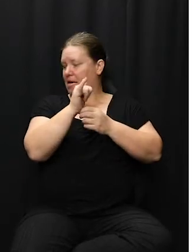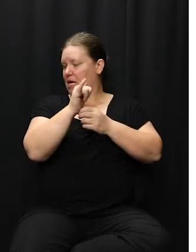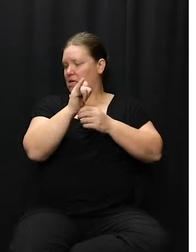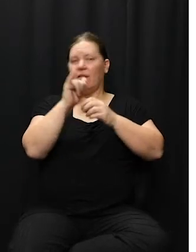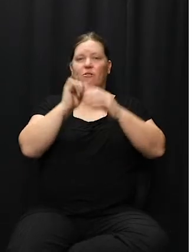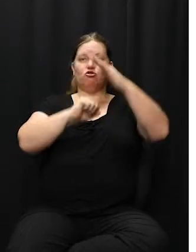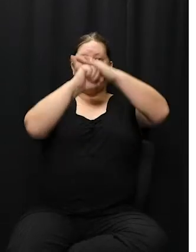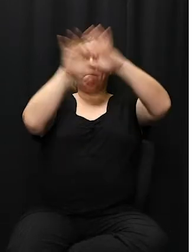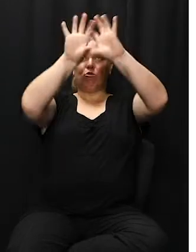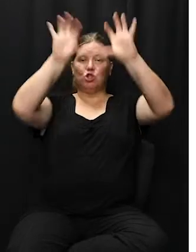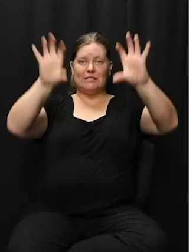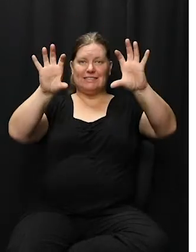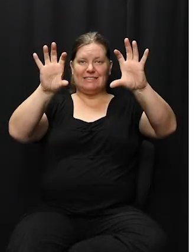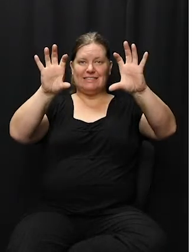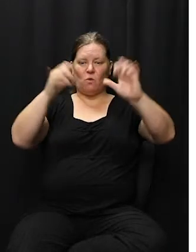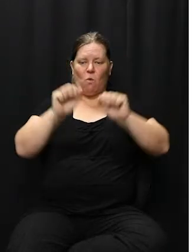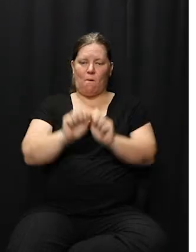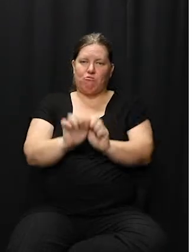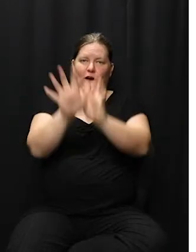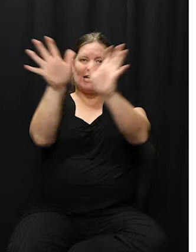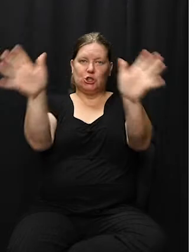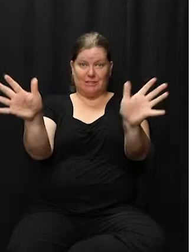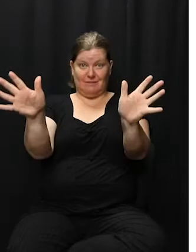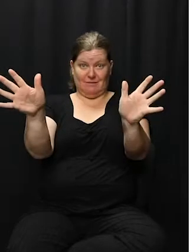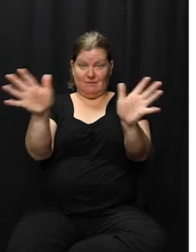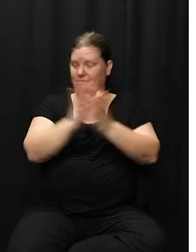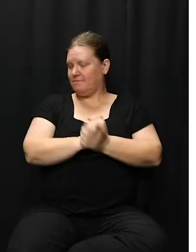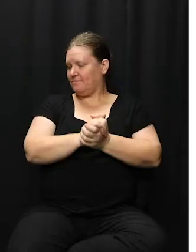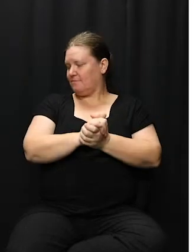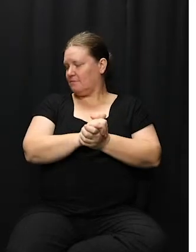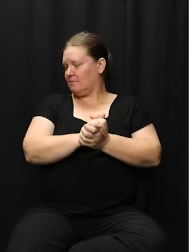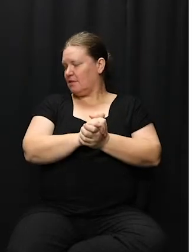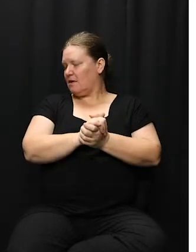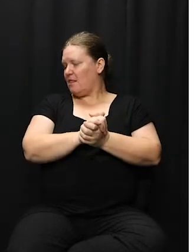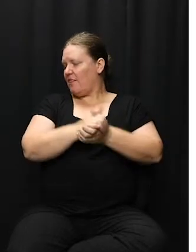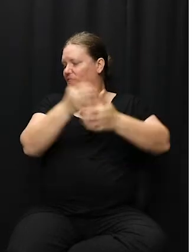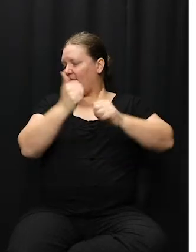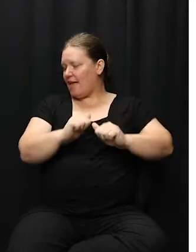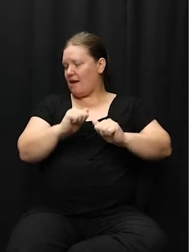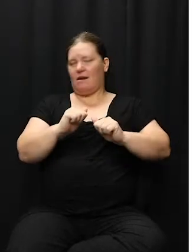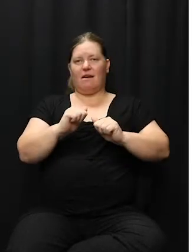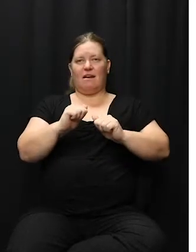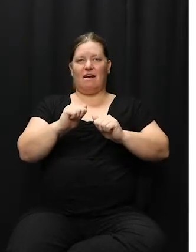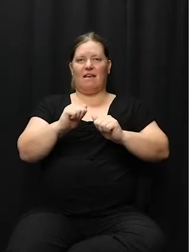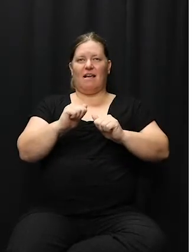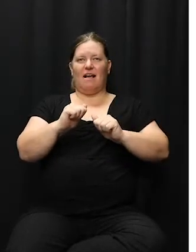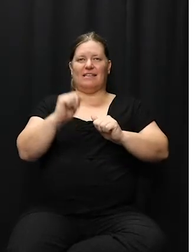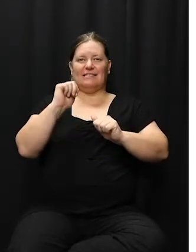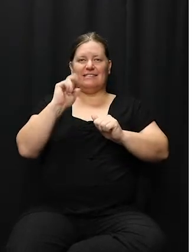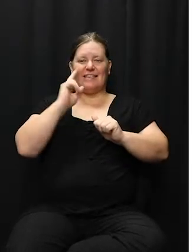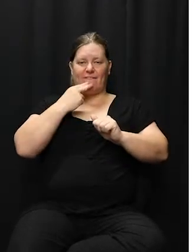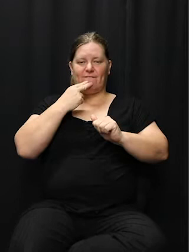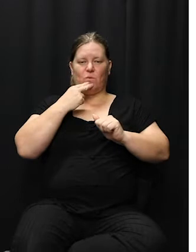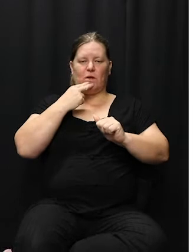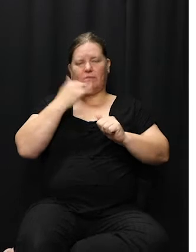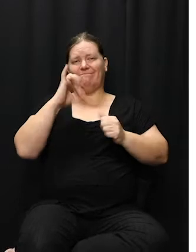then people pick out, a dominant feature. So for example, you might think of it's the bushiness at the top, or you might think of the branching sort